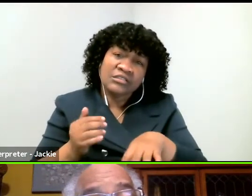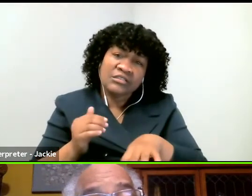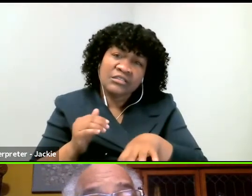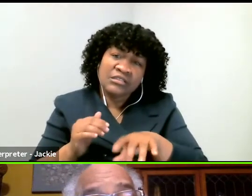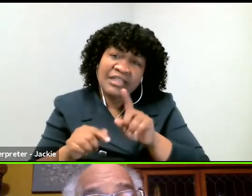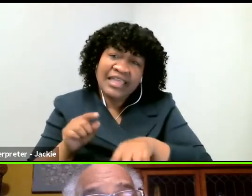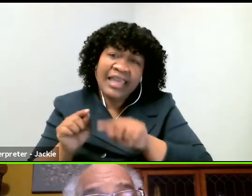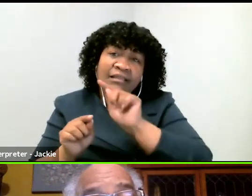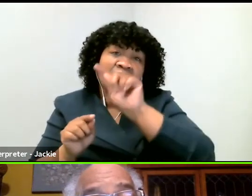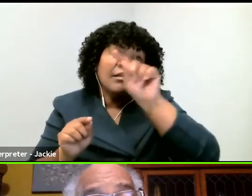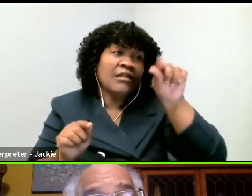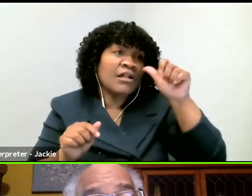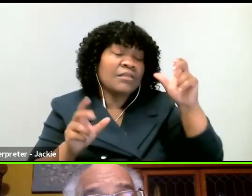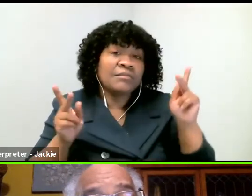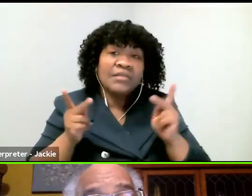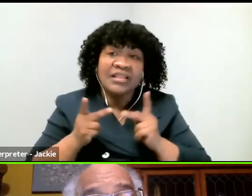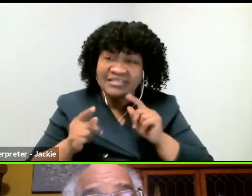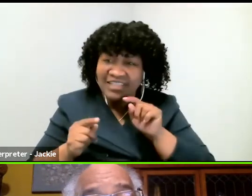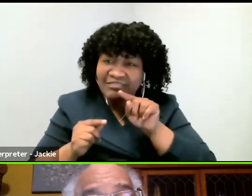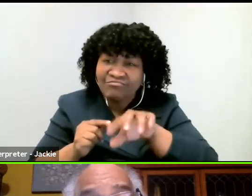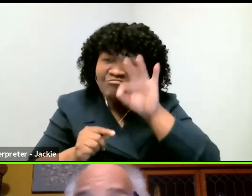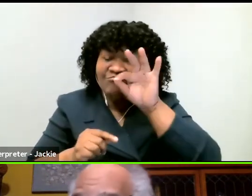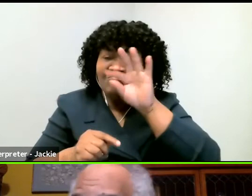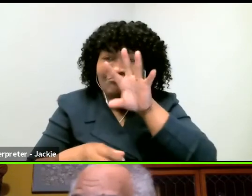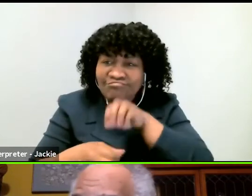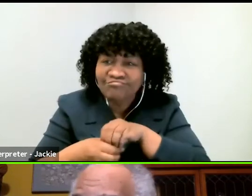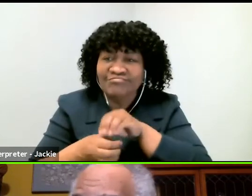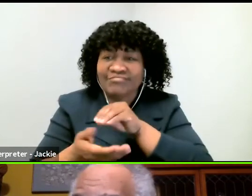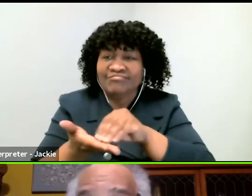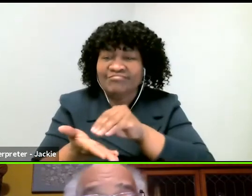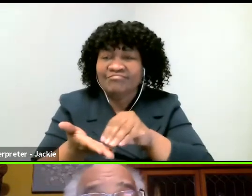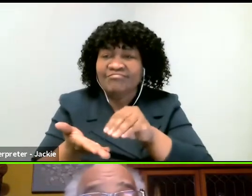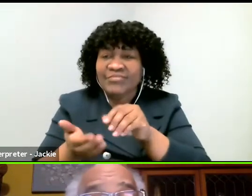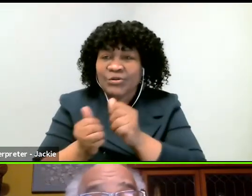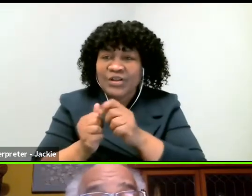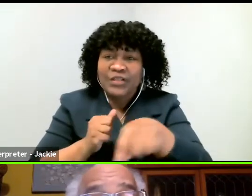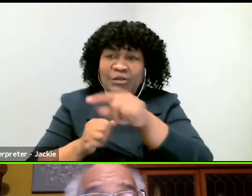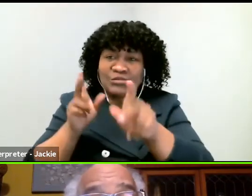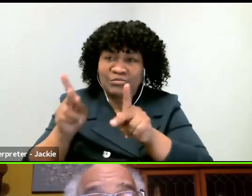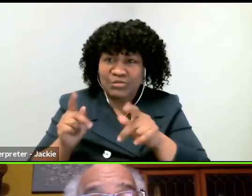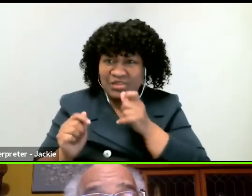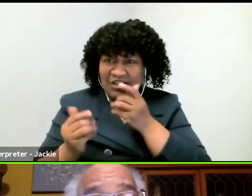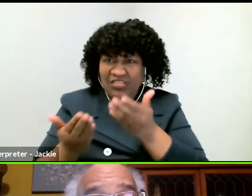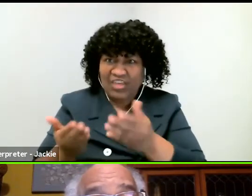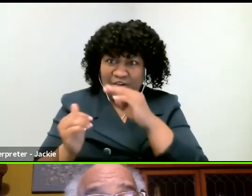that can't be found anywhere else. And that stuff strikes me as rather important.